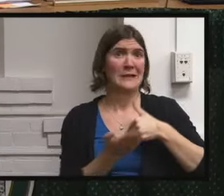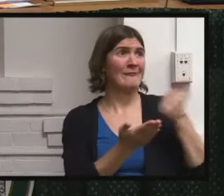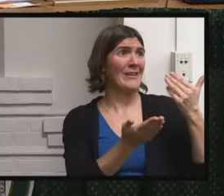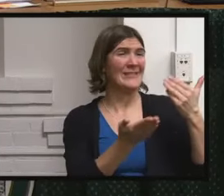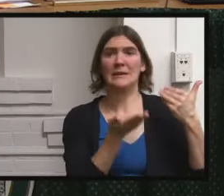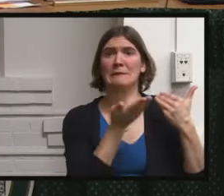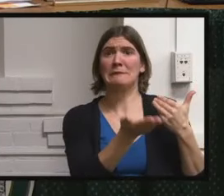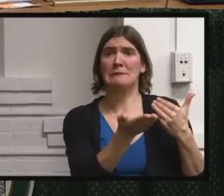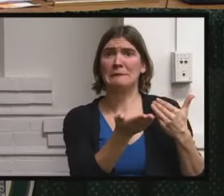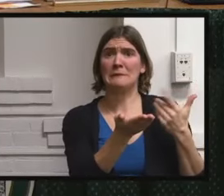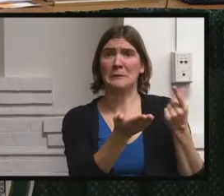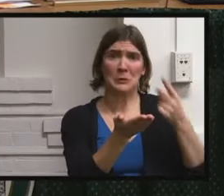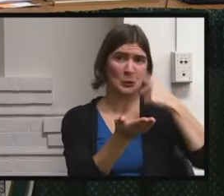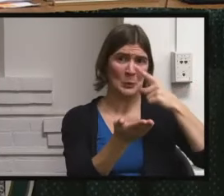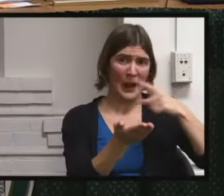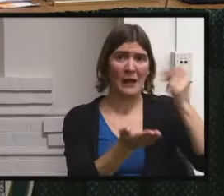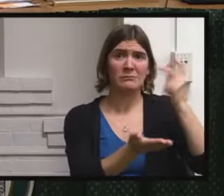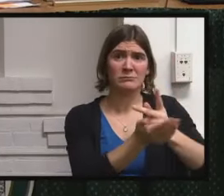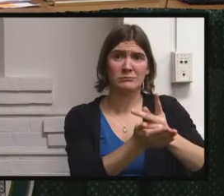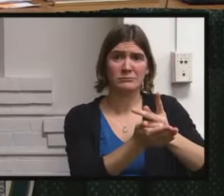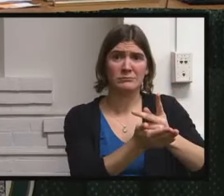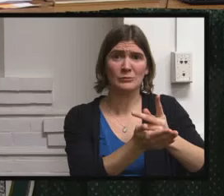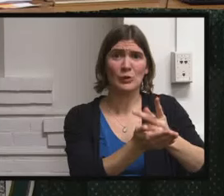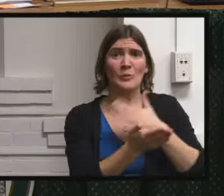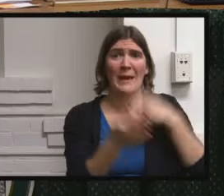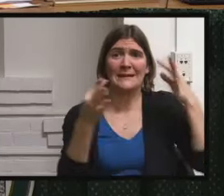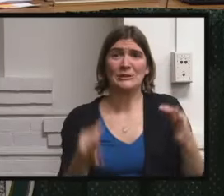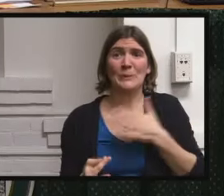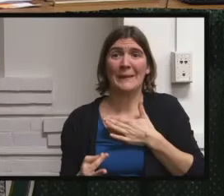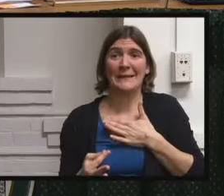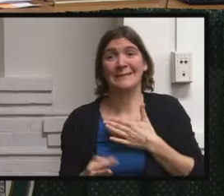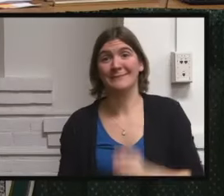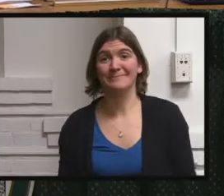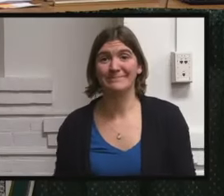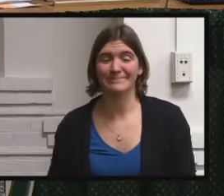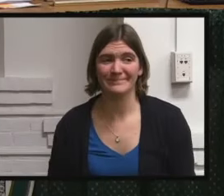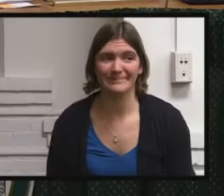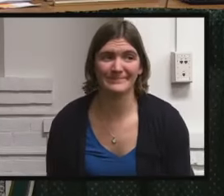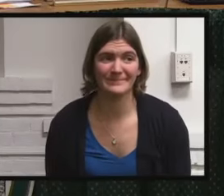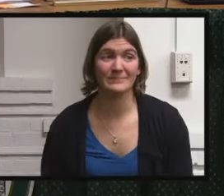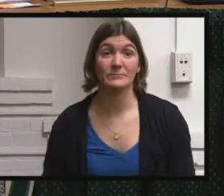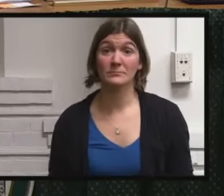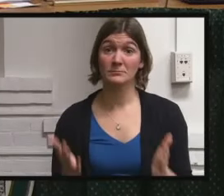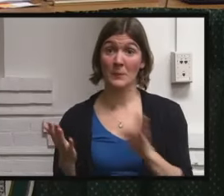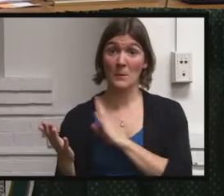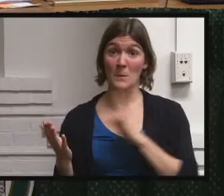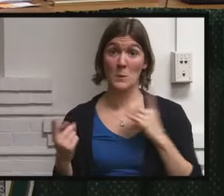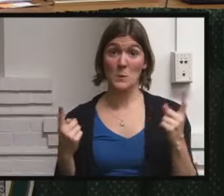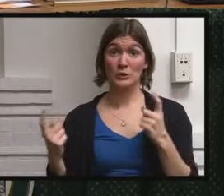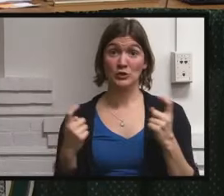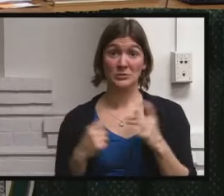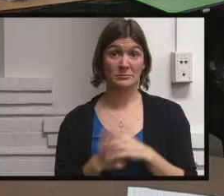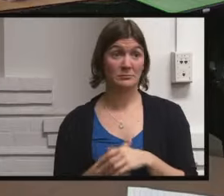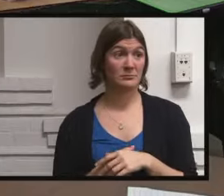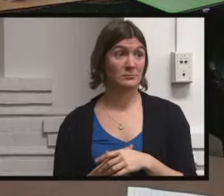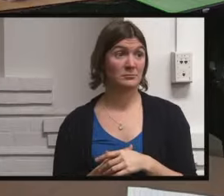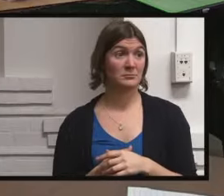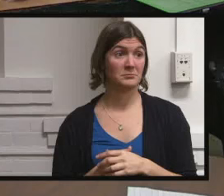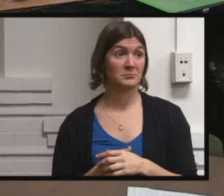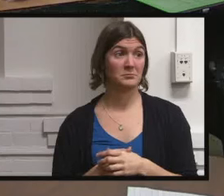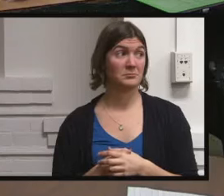to explain what went on and ask for your ratification of my decision. Anybody on the board have any questions?